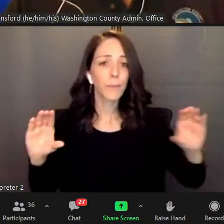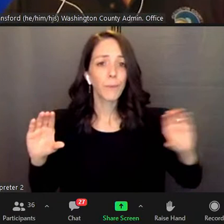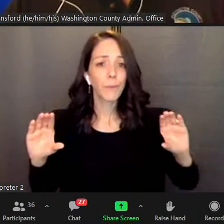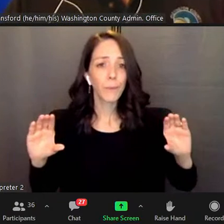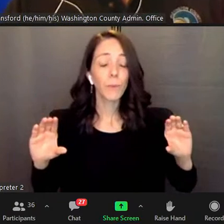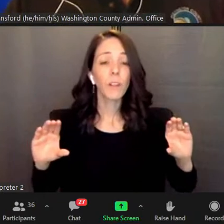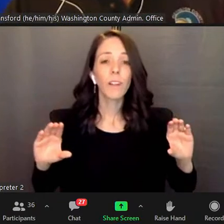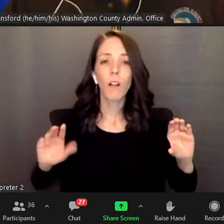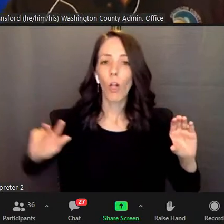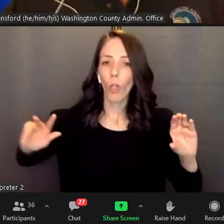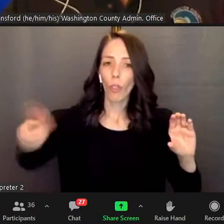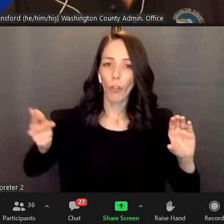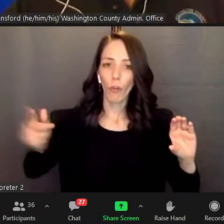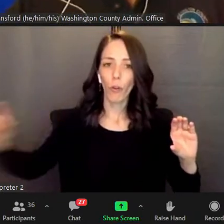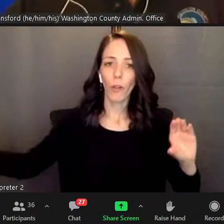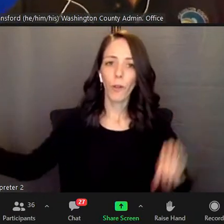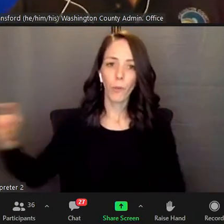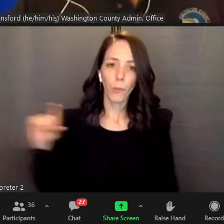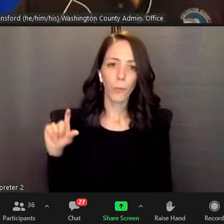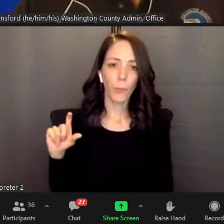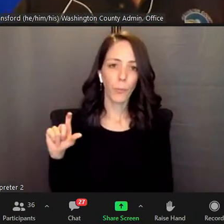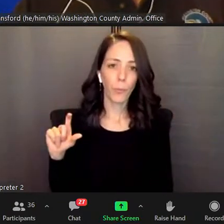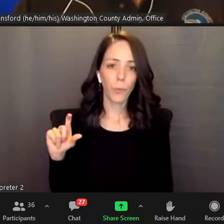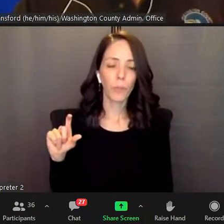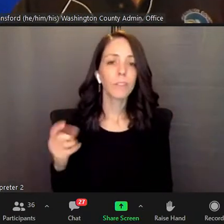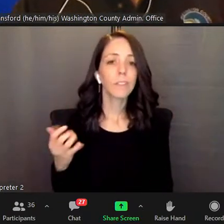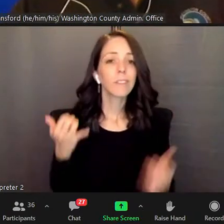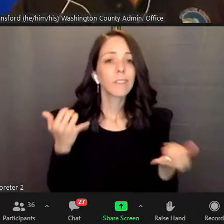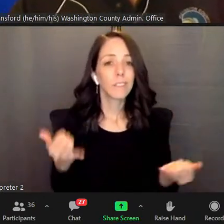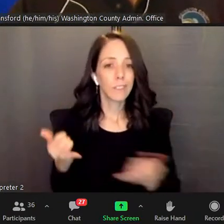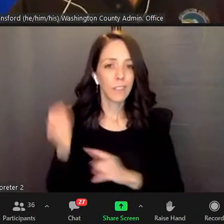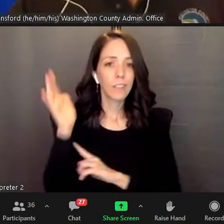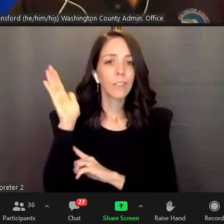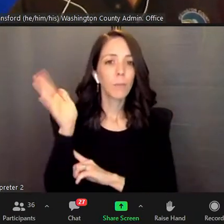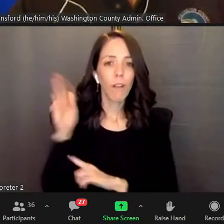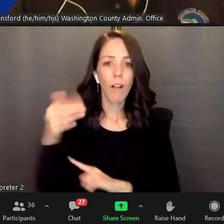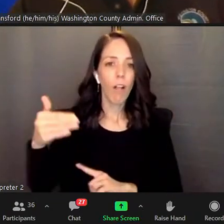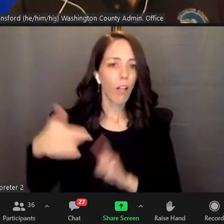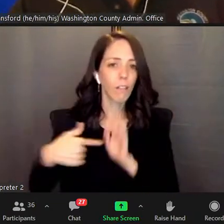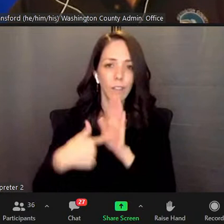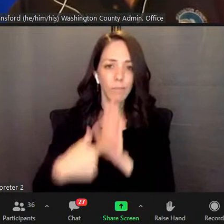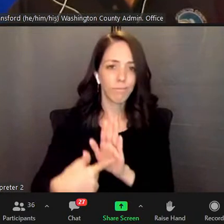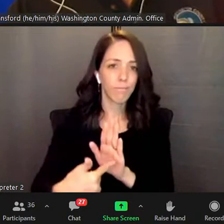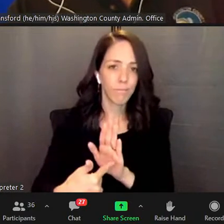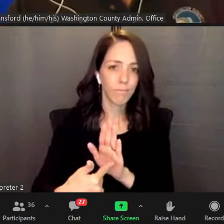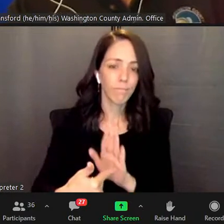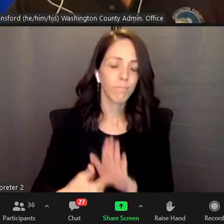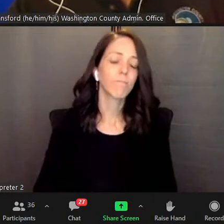another program that today's presentation has not yet spoken about.